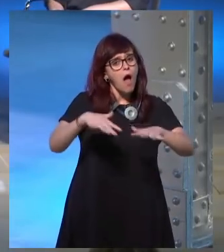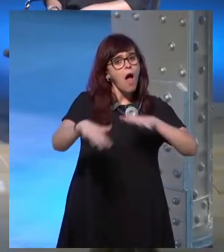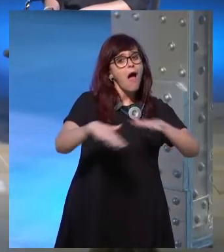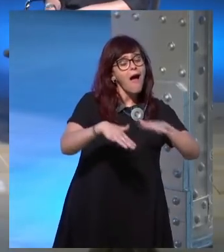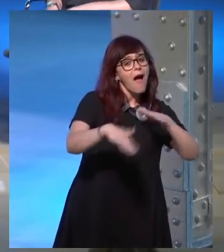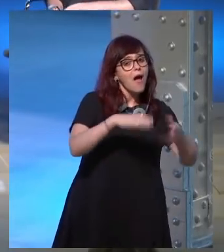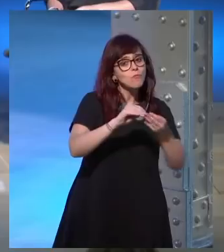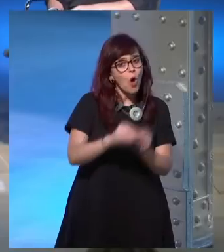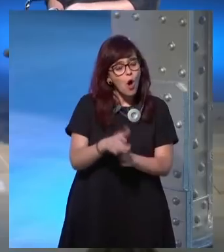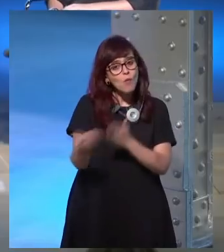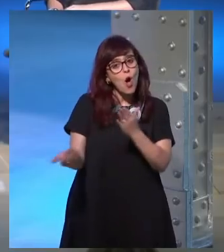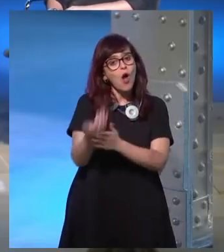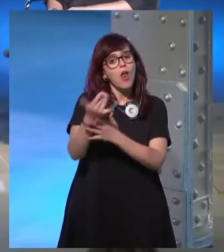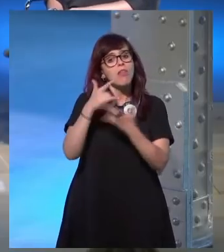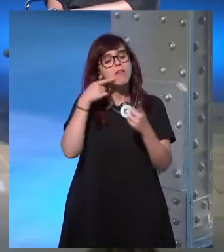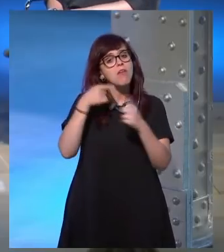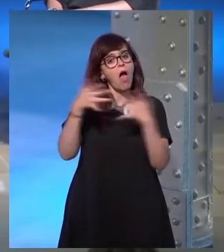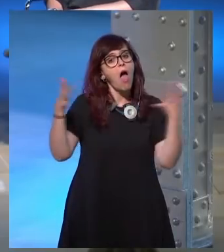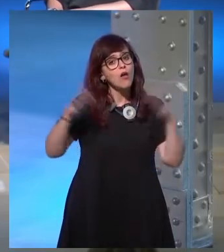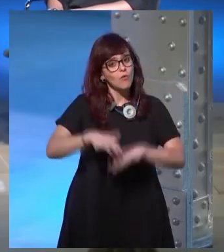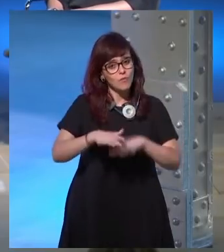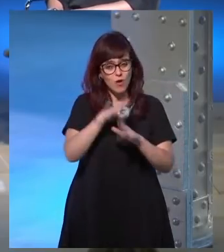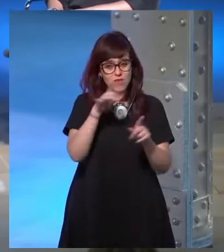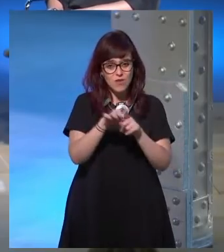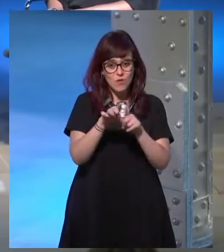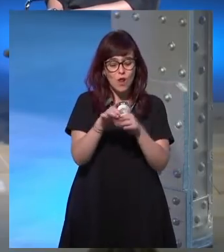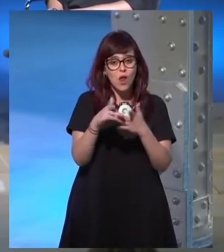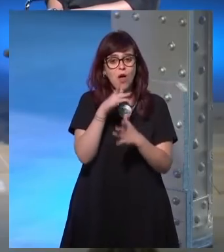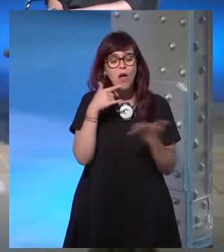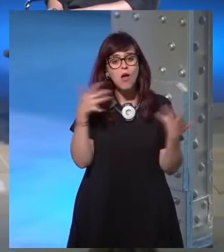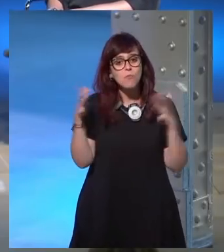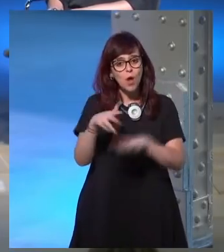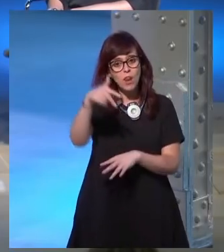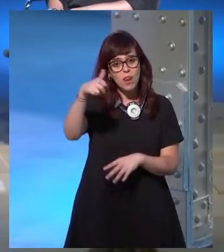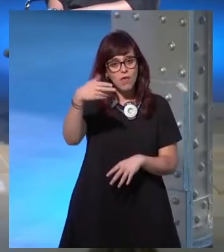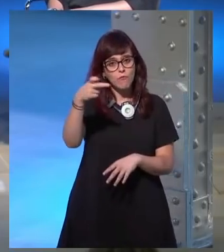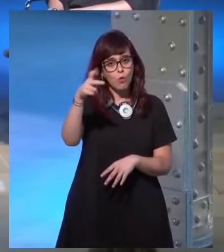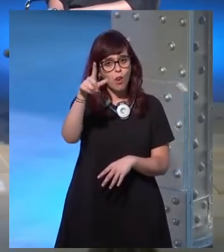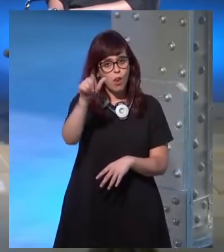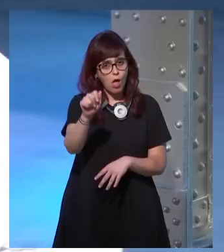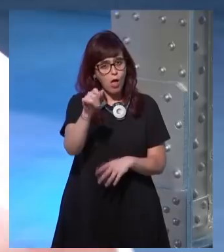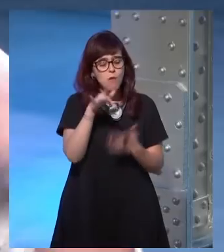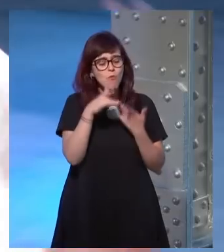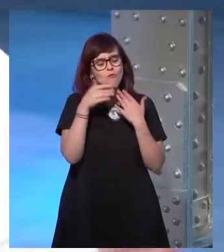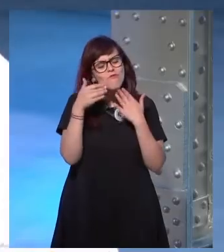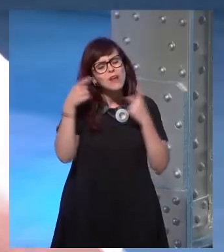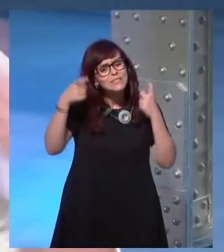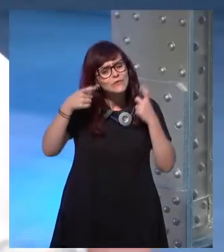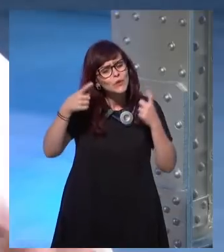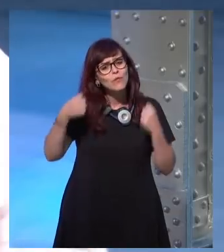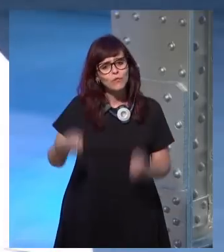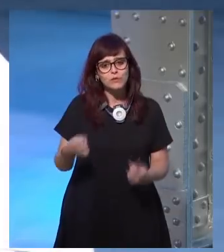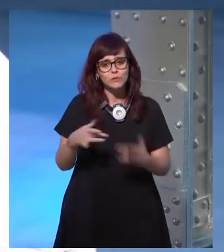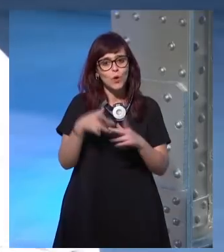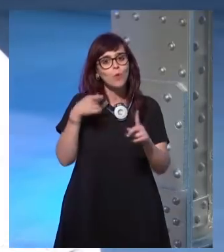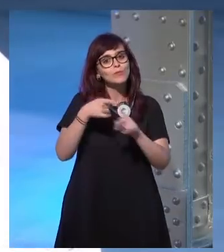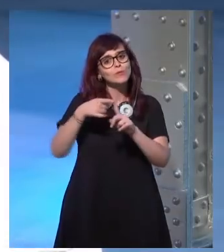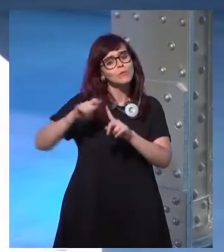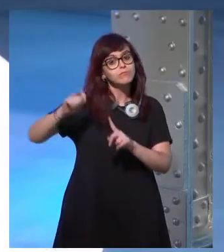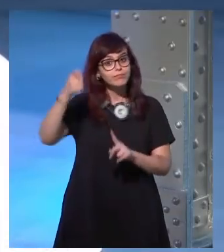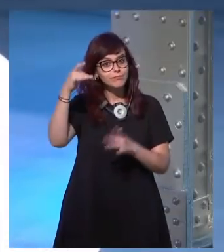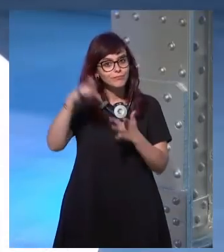outreach to women and women of all races and men of color, trying to get them to feel welcome and engaged and part of